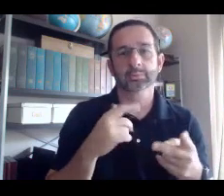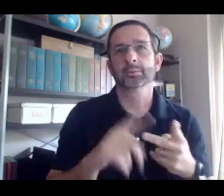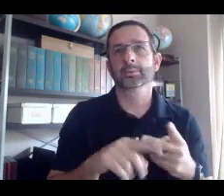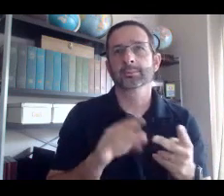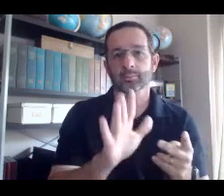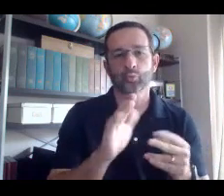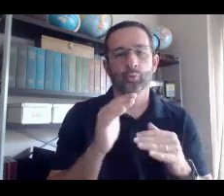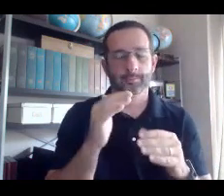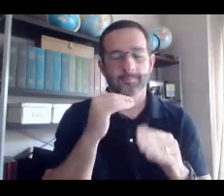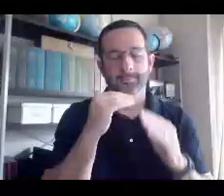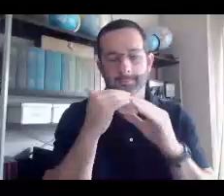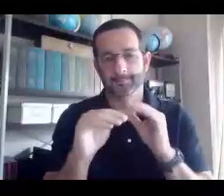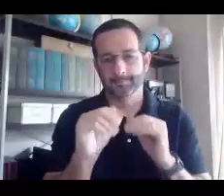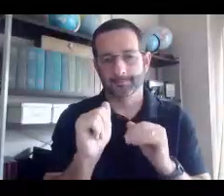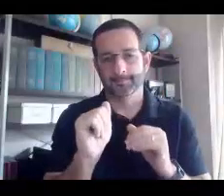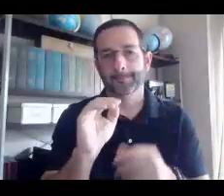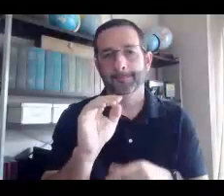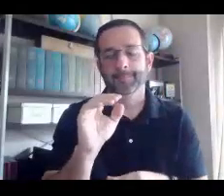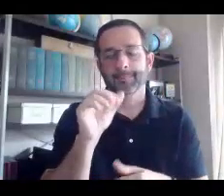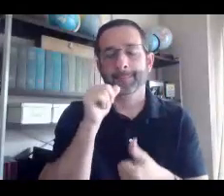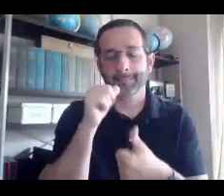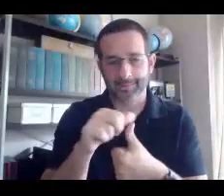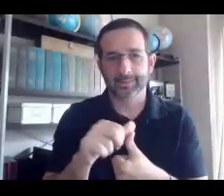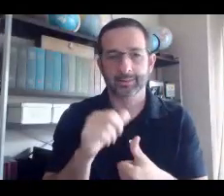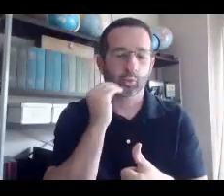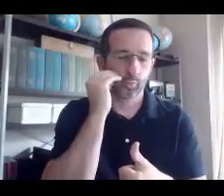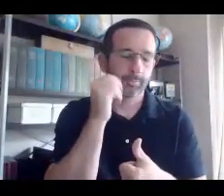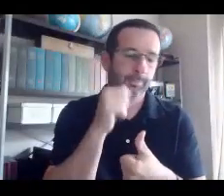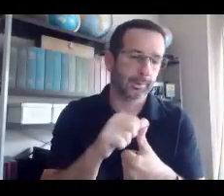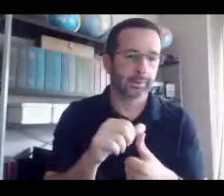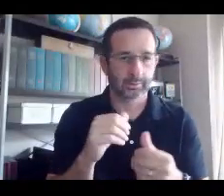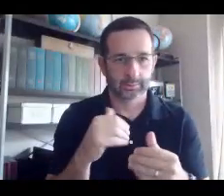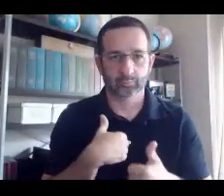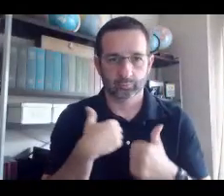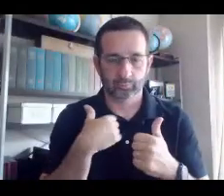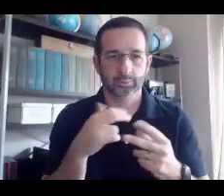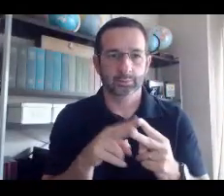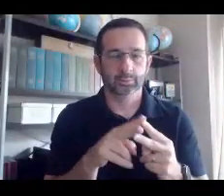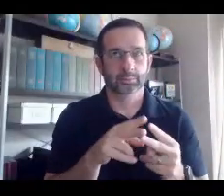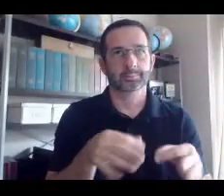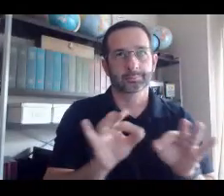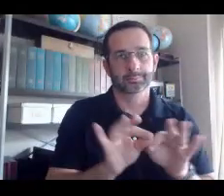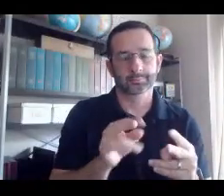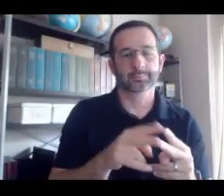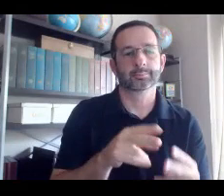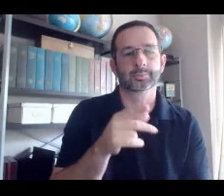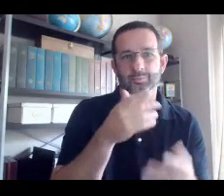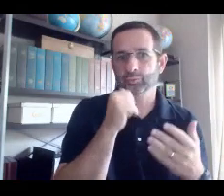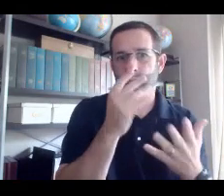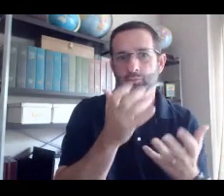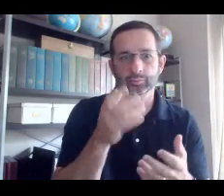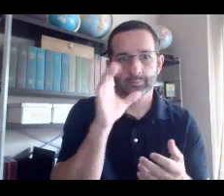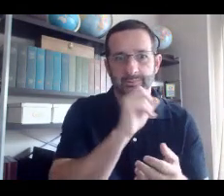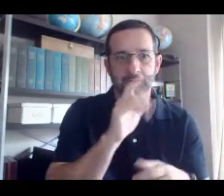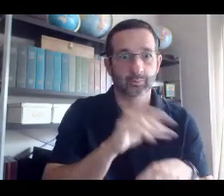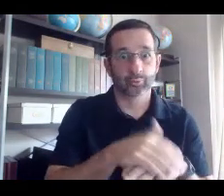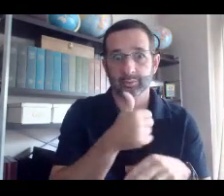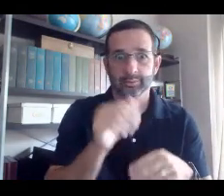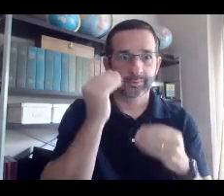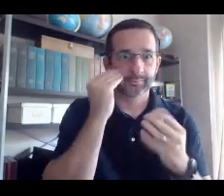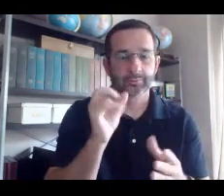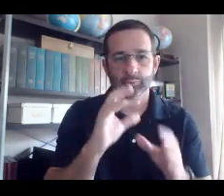your email address, as well as your mailing address, your home mailing address. Ensure that those are